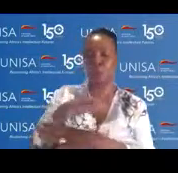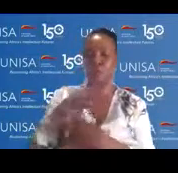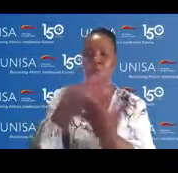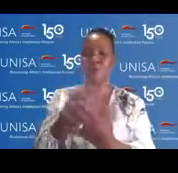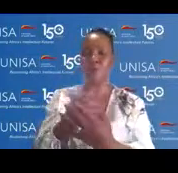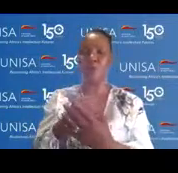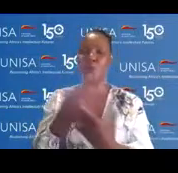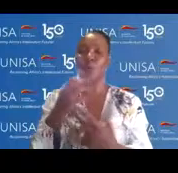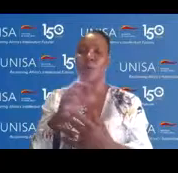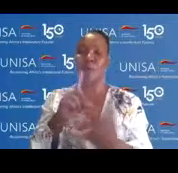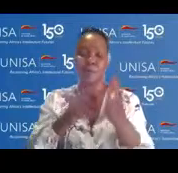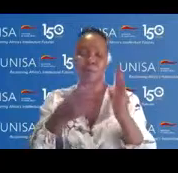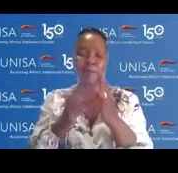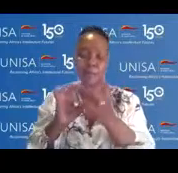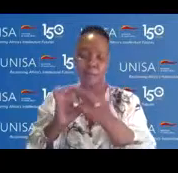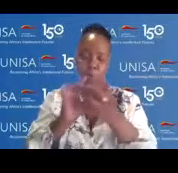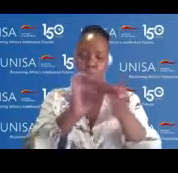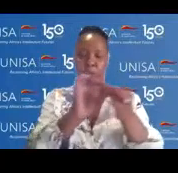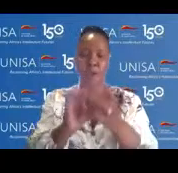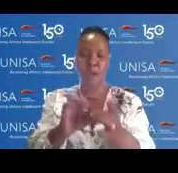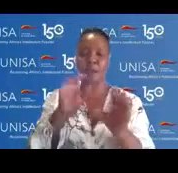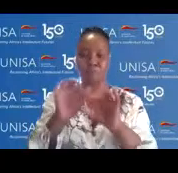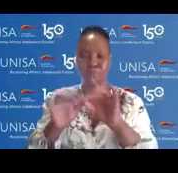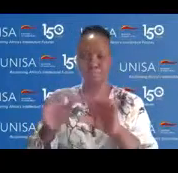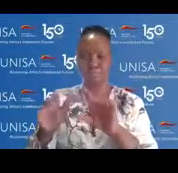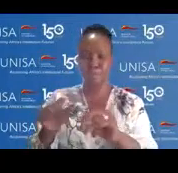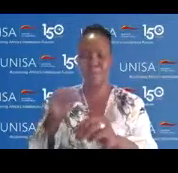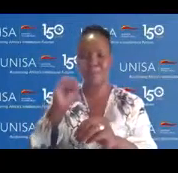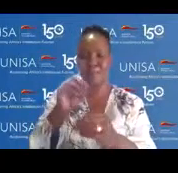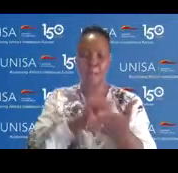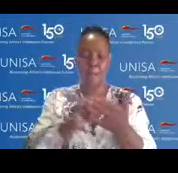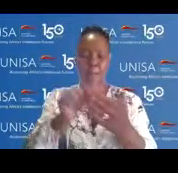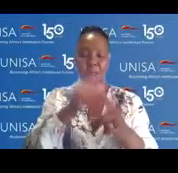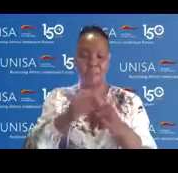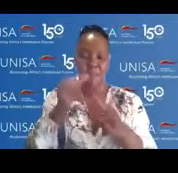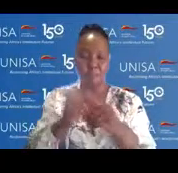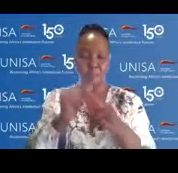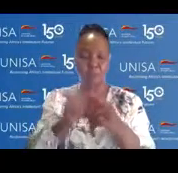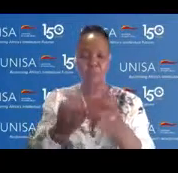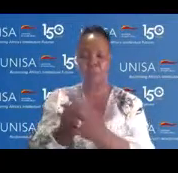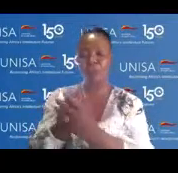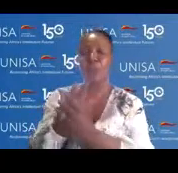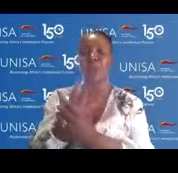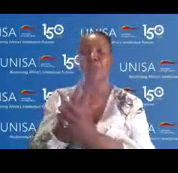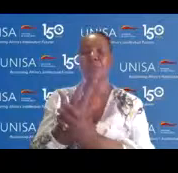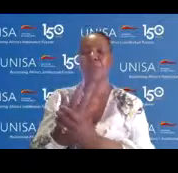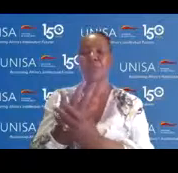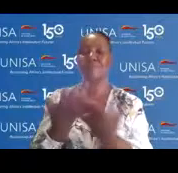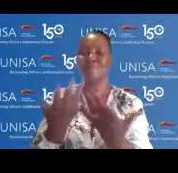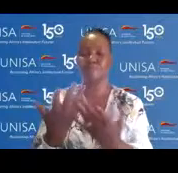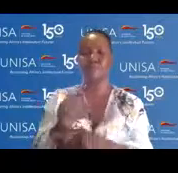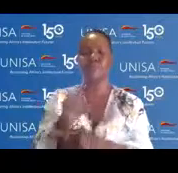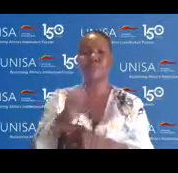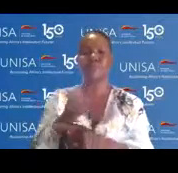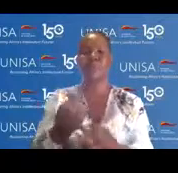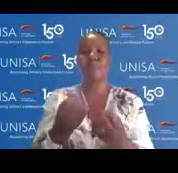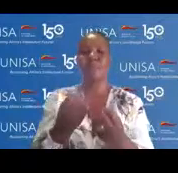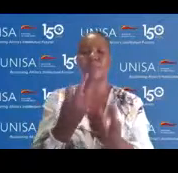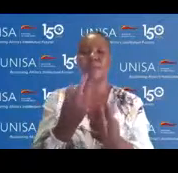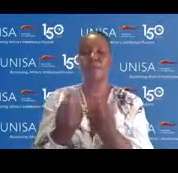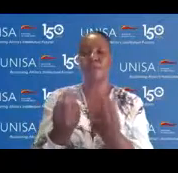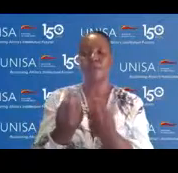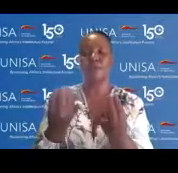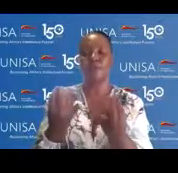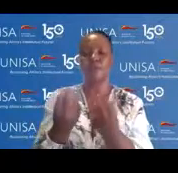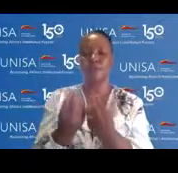I need to type in this password in the little block that's going to appear. Then give it a few seconds and then it's going to say you are